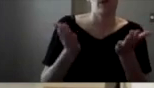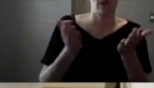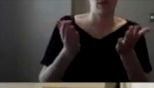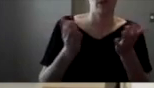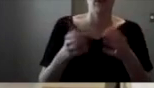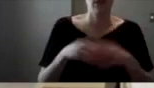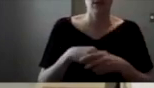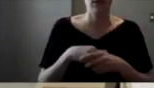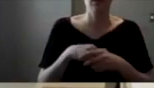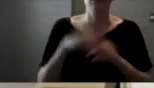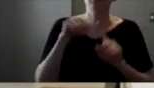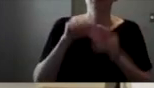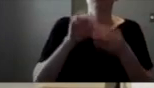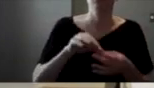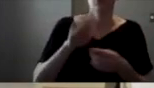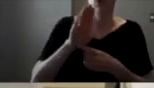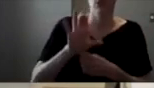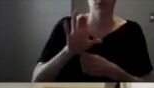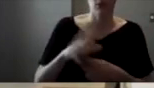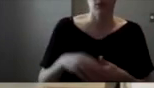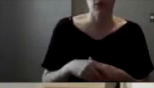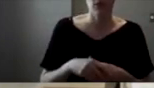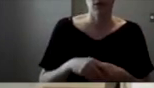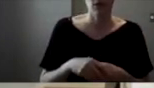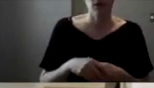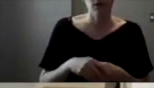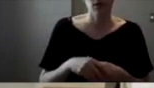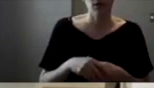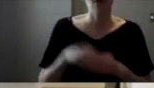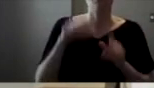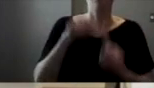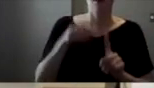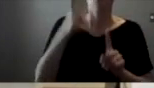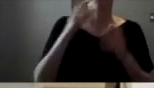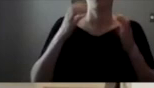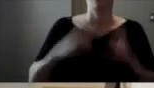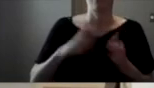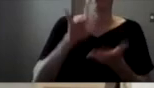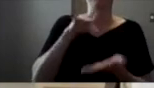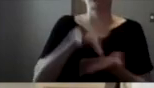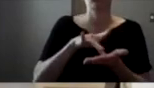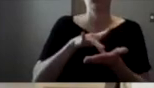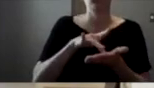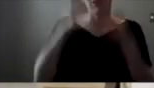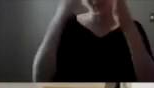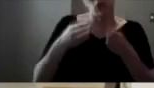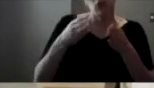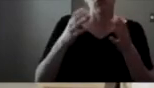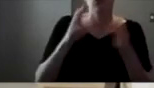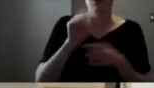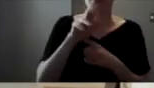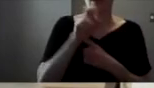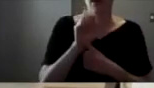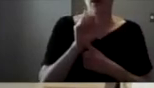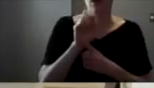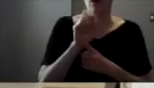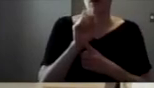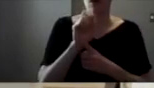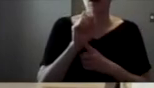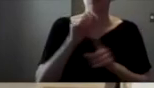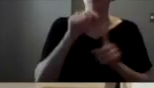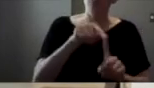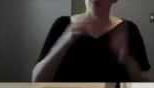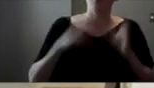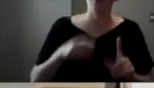around client-centered care, whereby the client herself determines when to use what method and when to